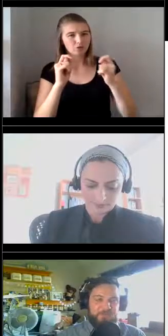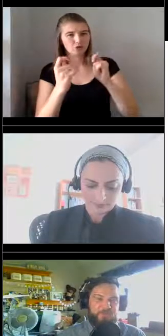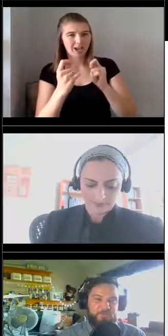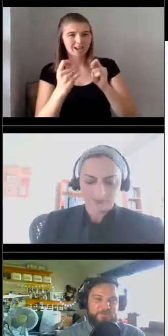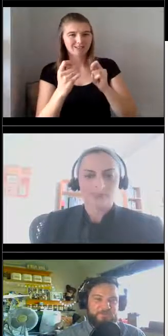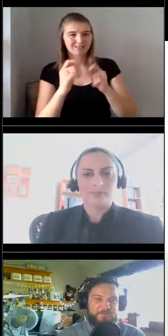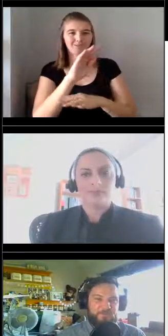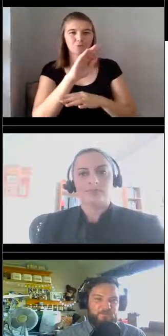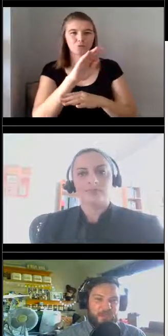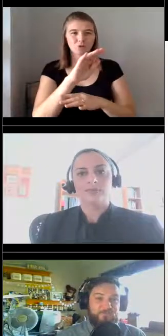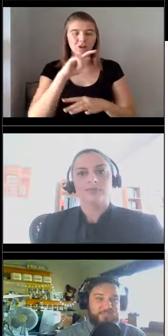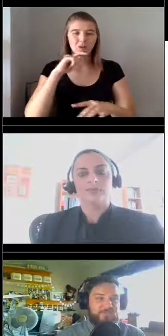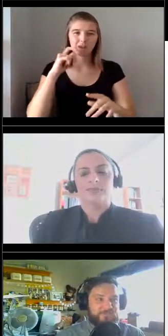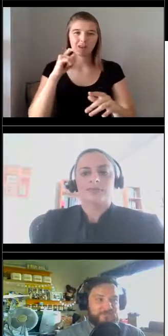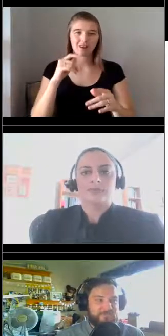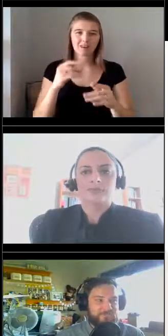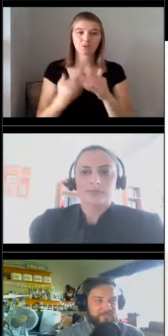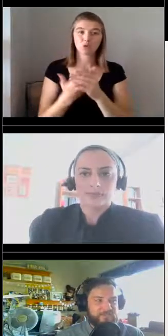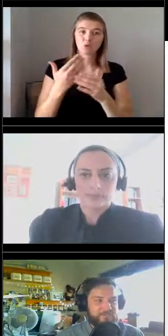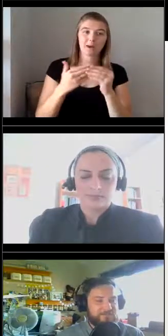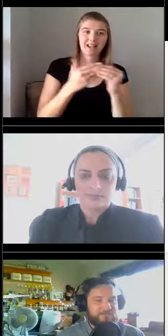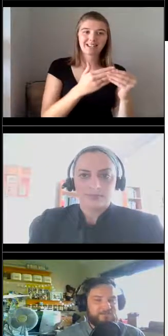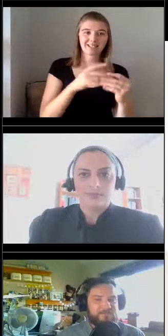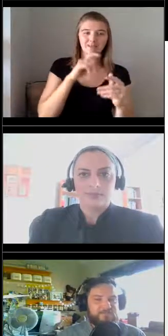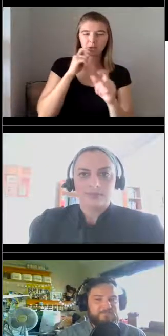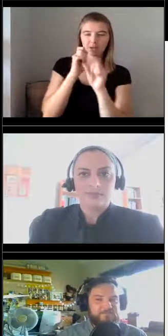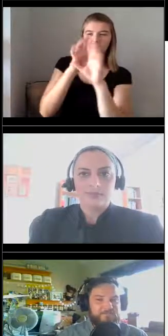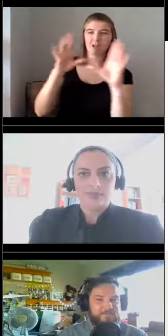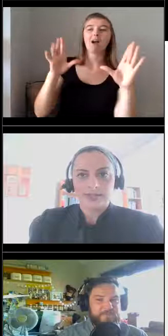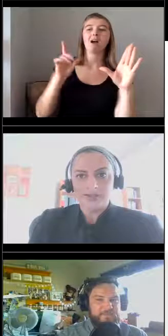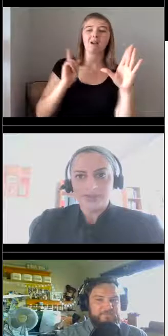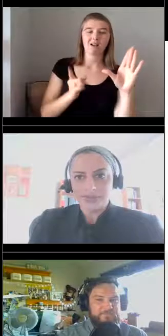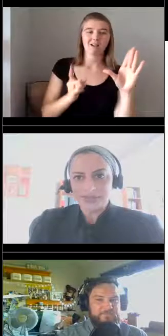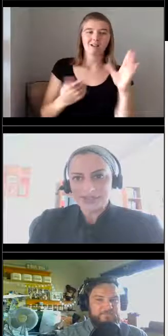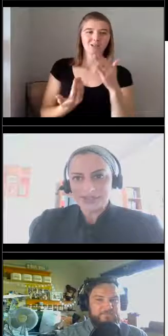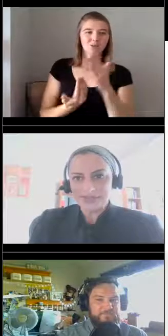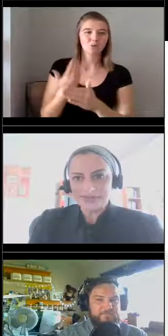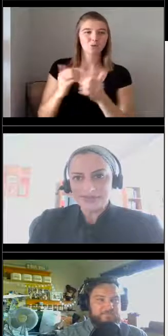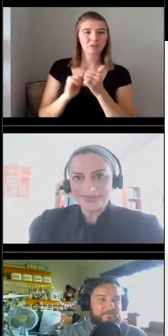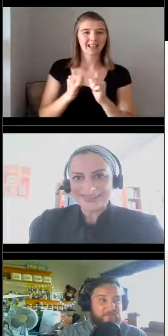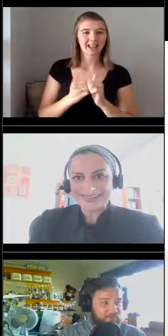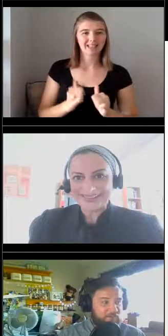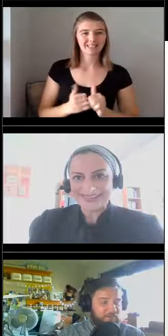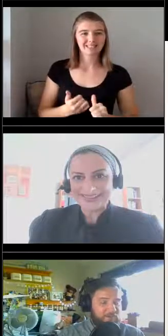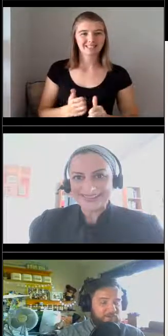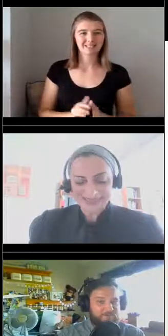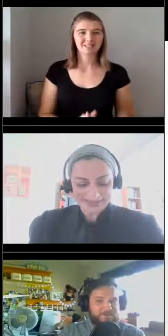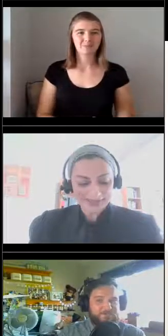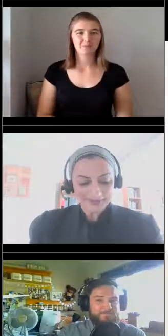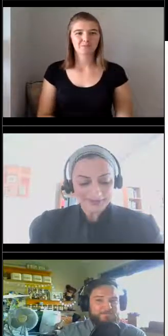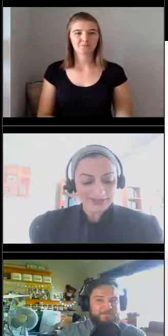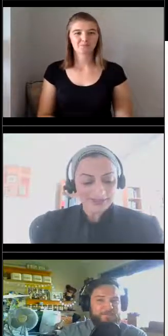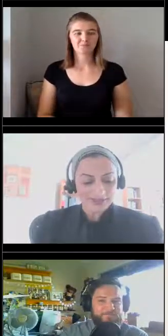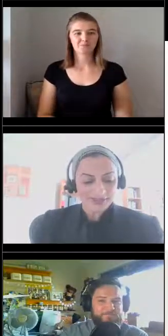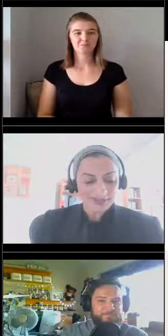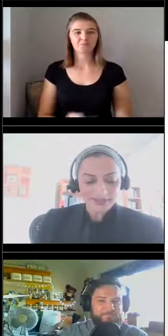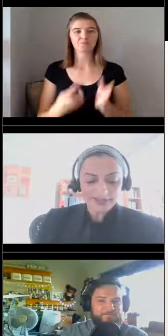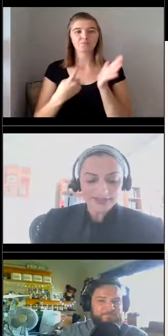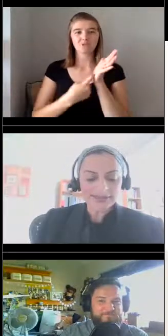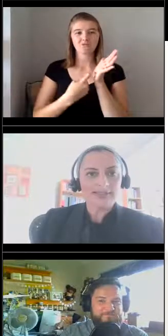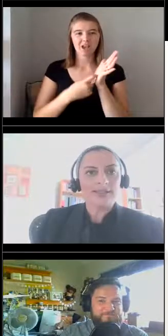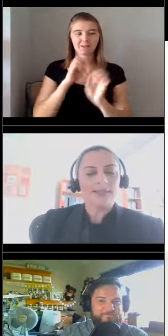leaders who've been through this will have a different set of skills? Mm-hmm. Do you want me to start that off? Go for it, yeah, please. Yeah.